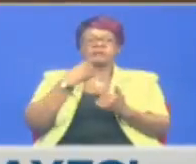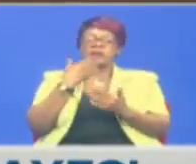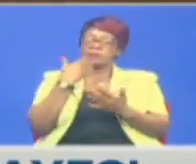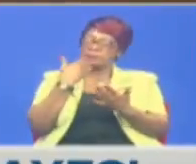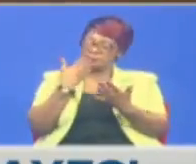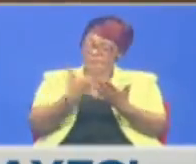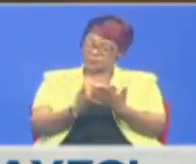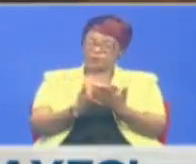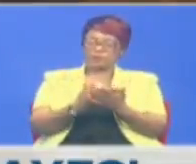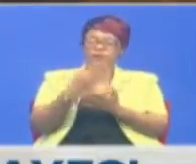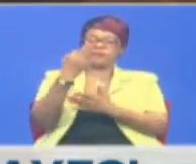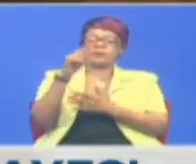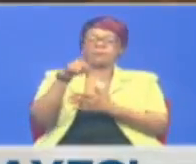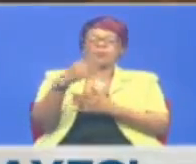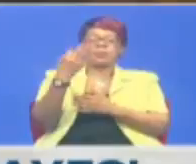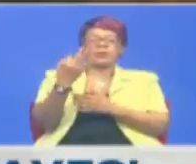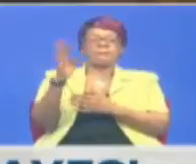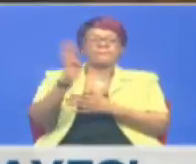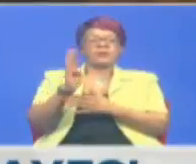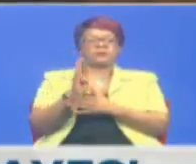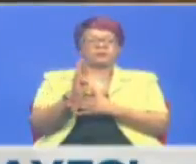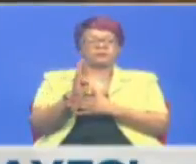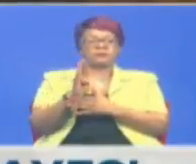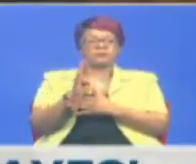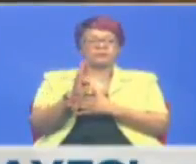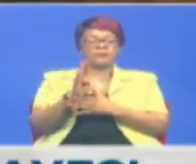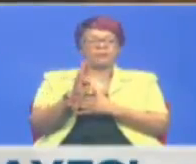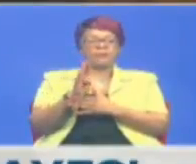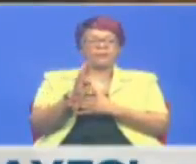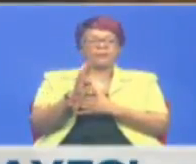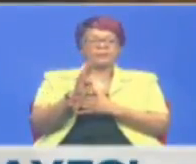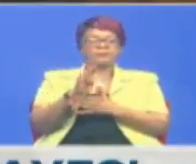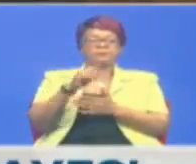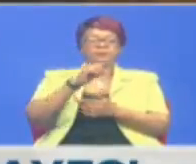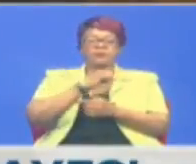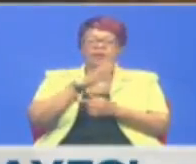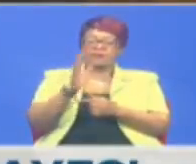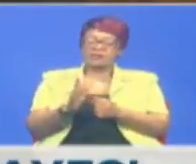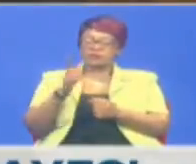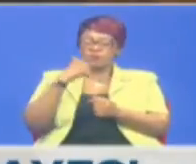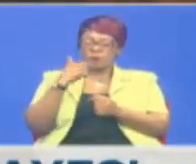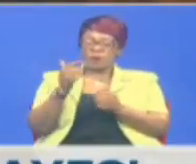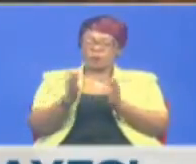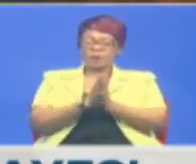the 3.3 billion. The governors were sitting with the president last year,